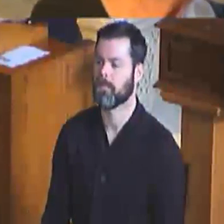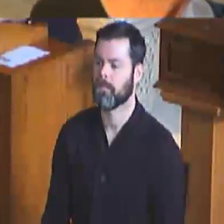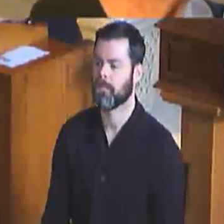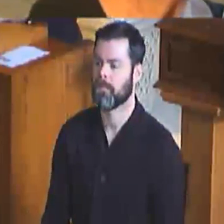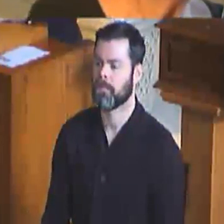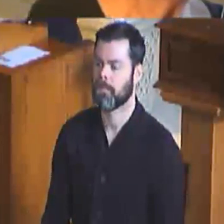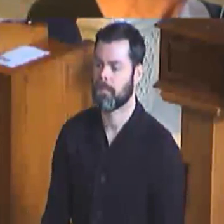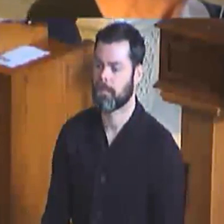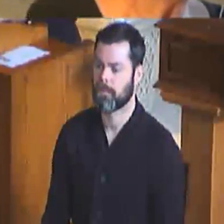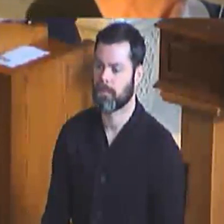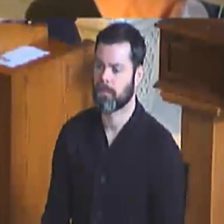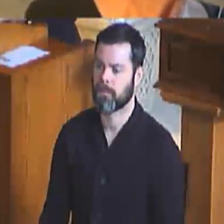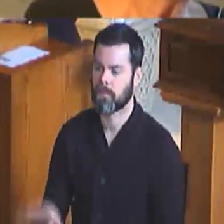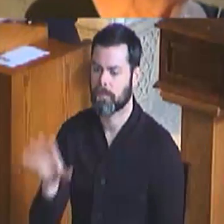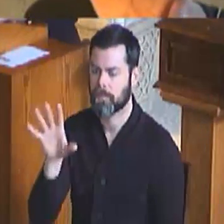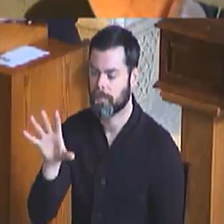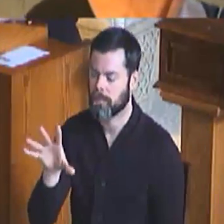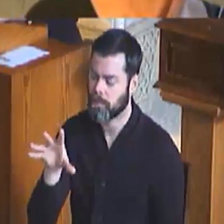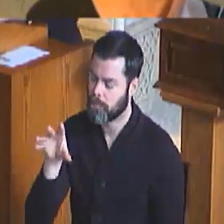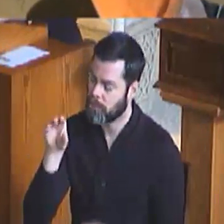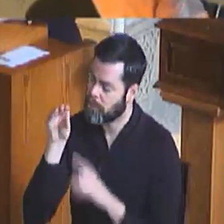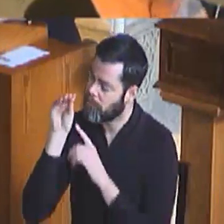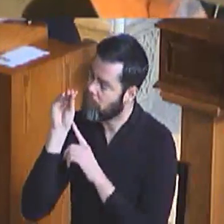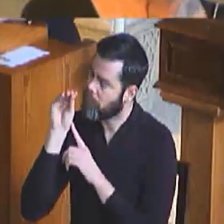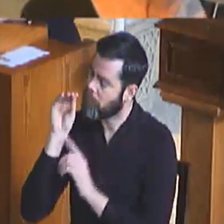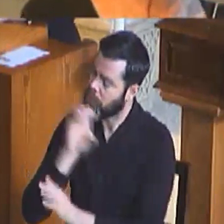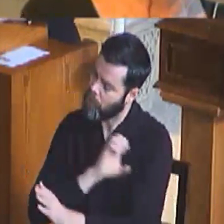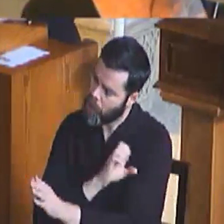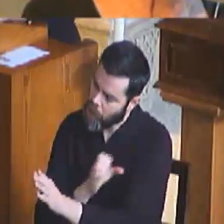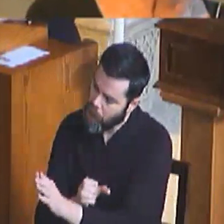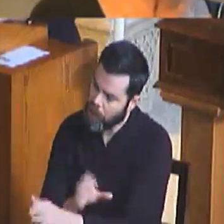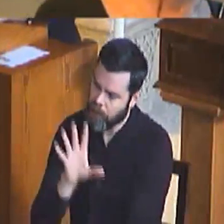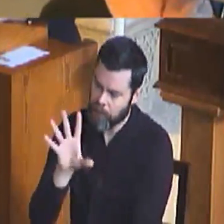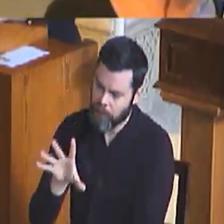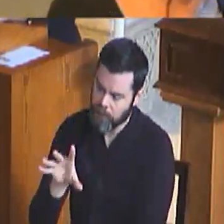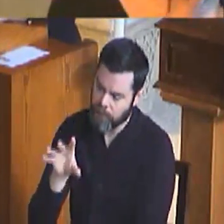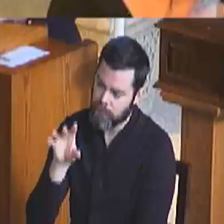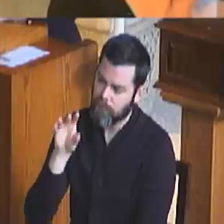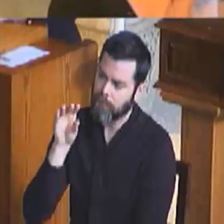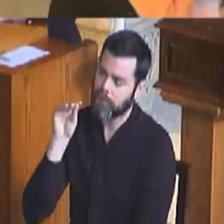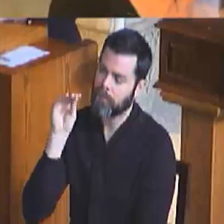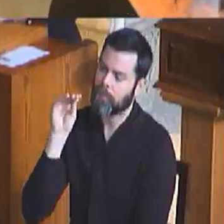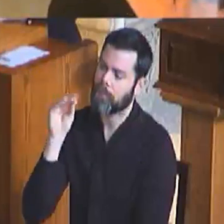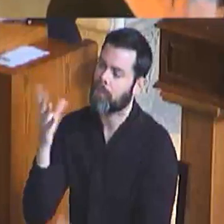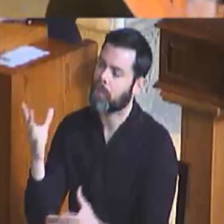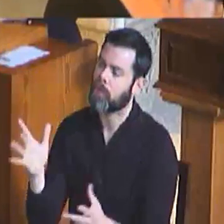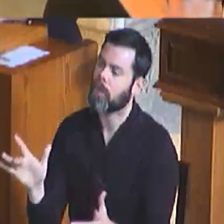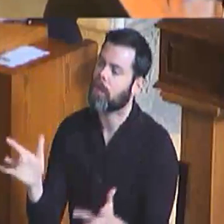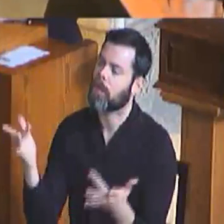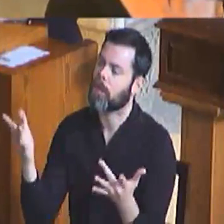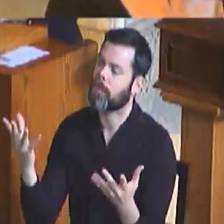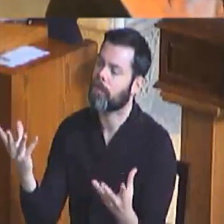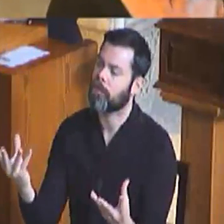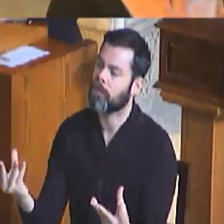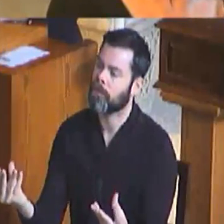Breathe in that presence, some gentle, deep breaths.